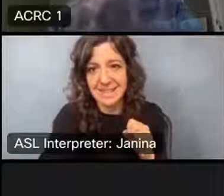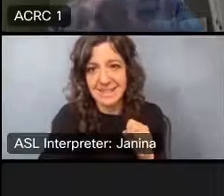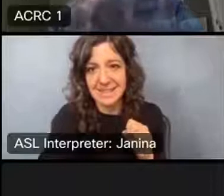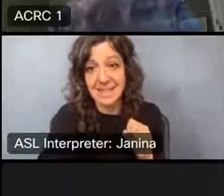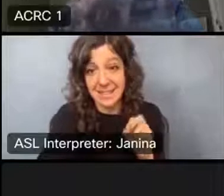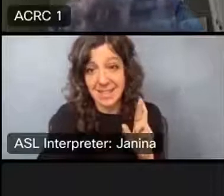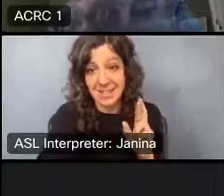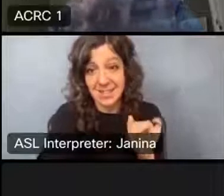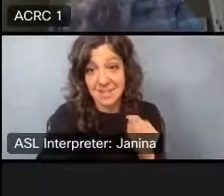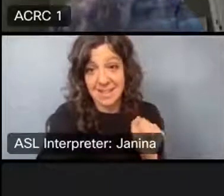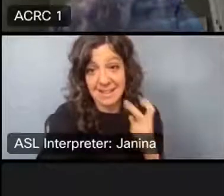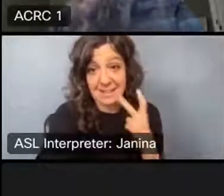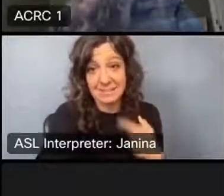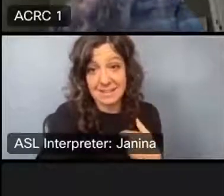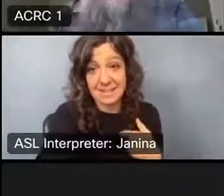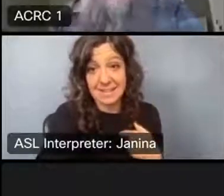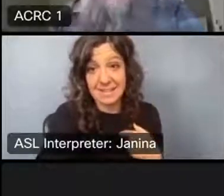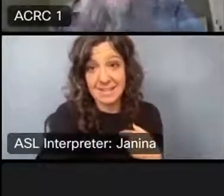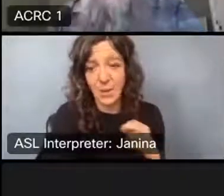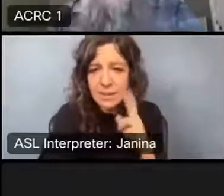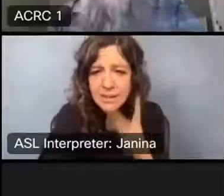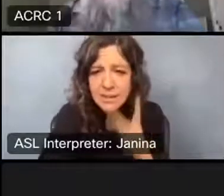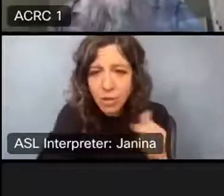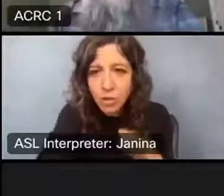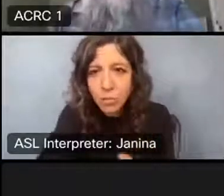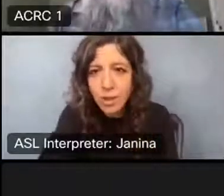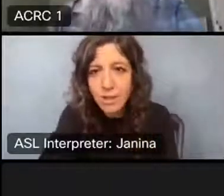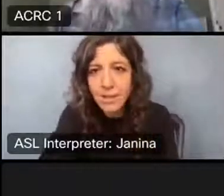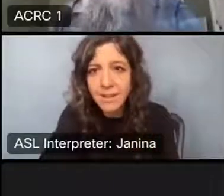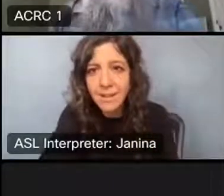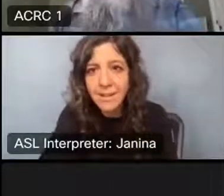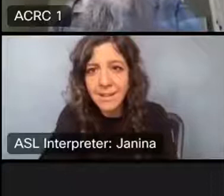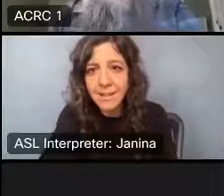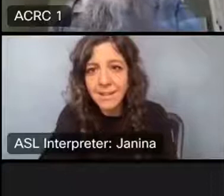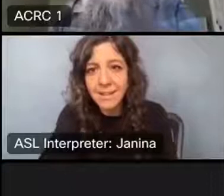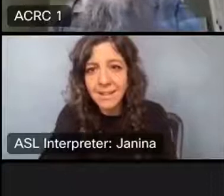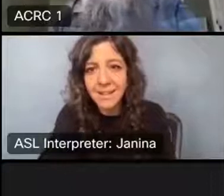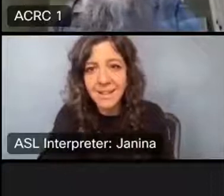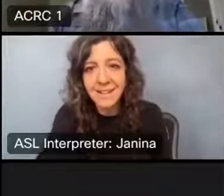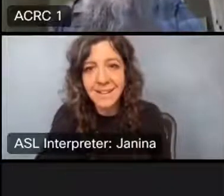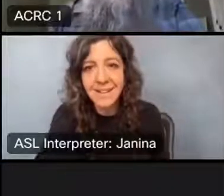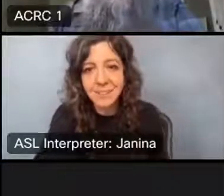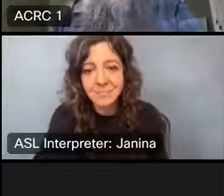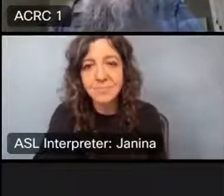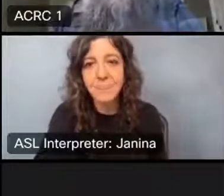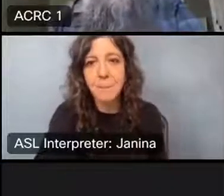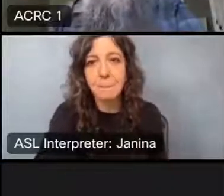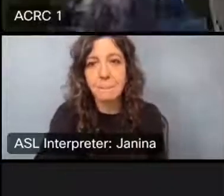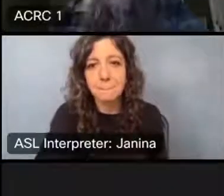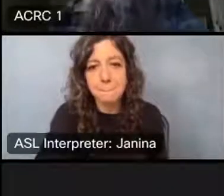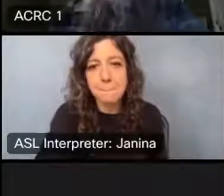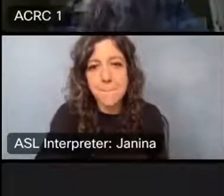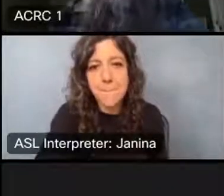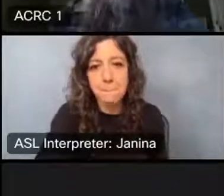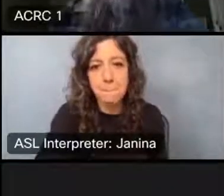grants. And so I believe it's similar to like the service access and equity grants and the way that we look